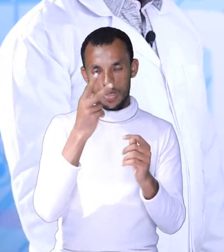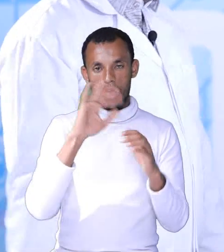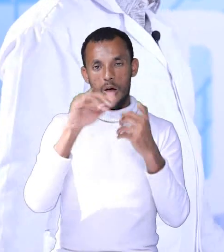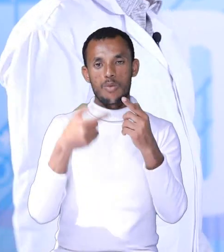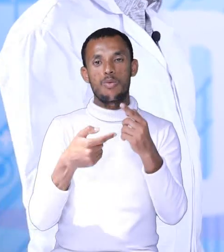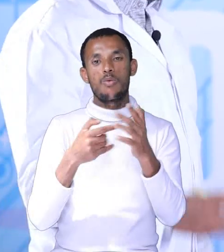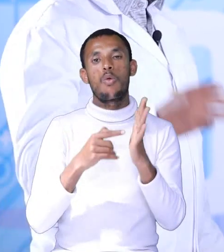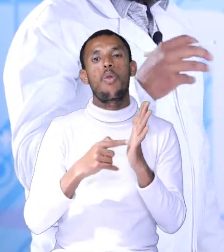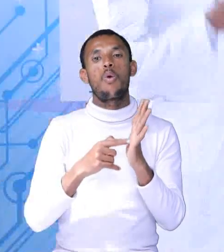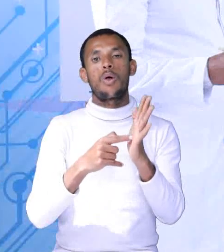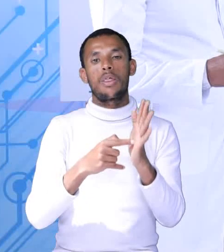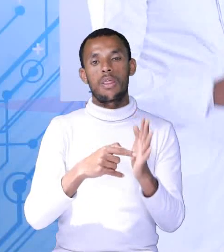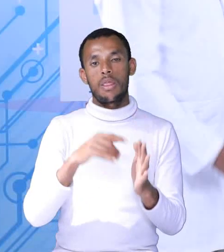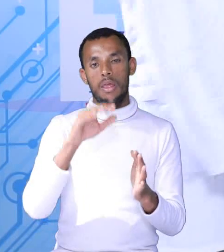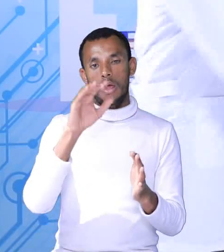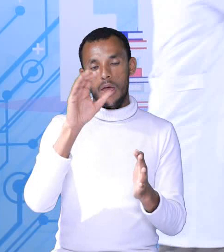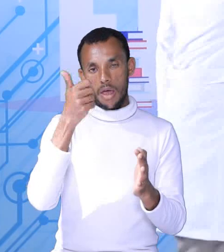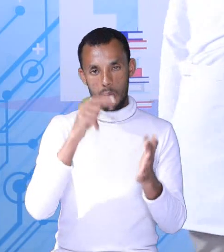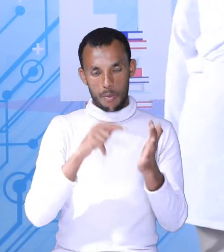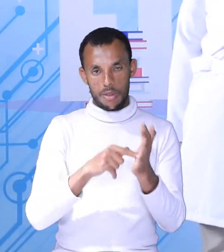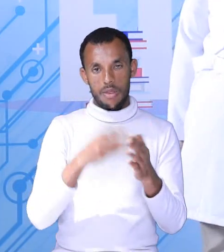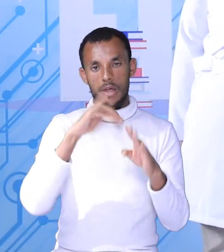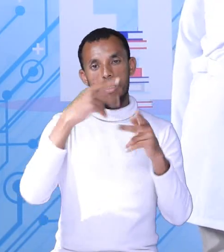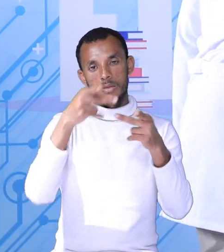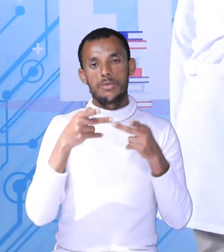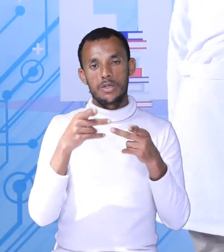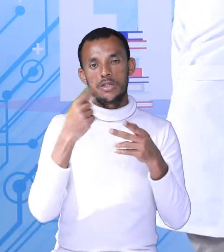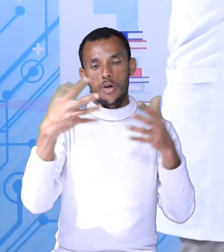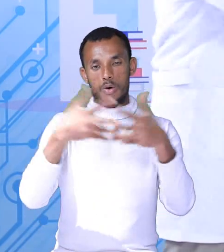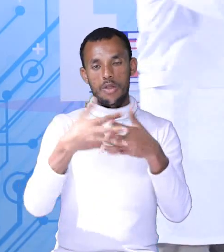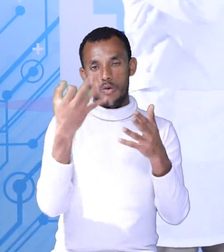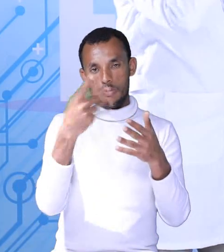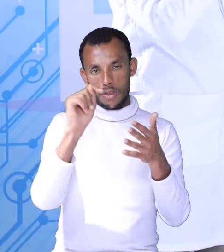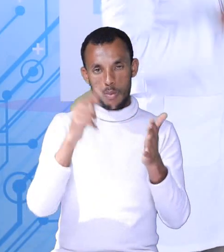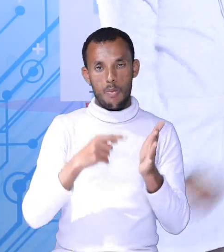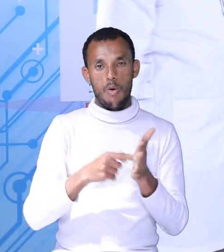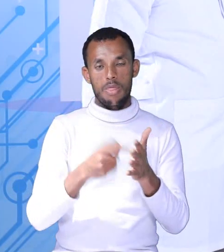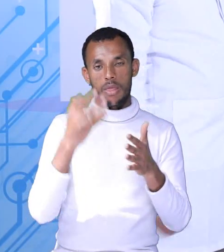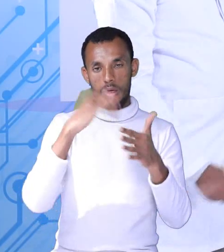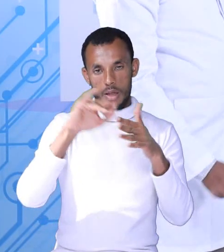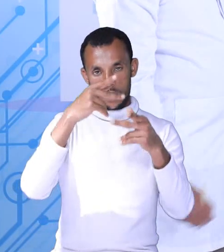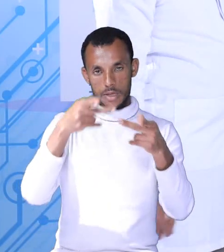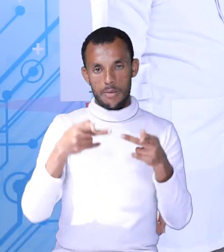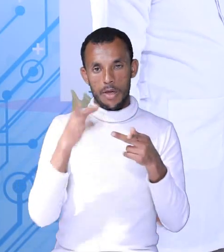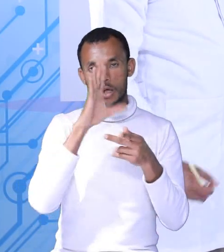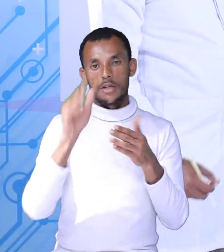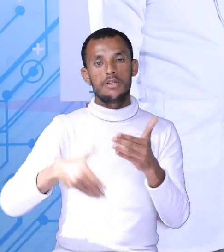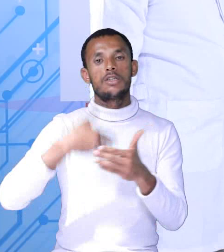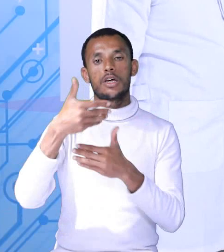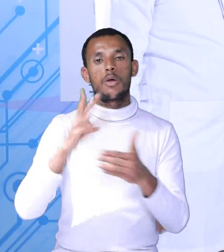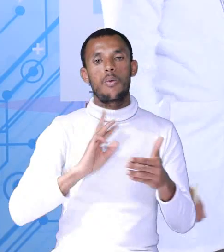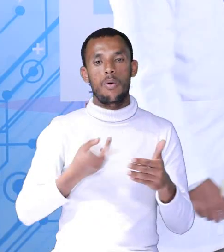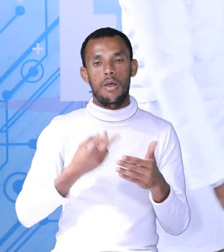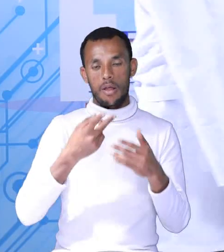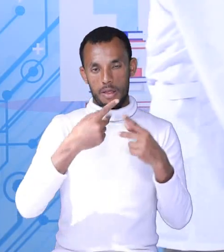to locate a point in space, the coordinate of a point in space, and then we'll try